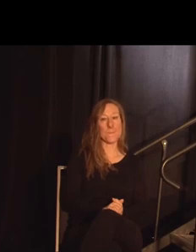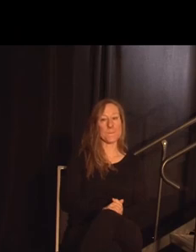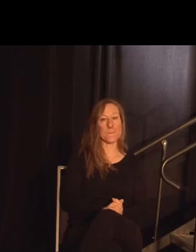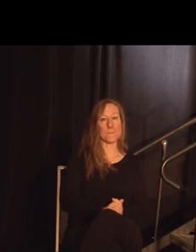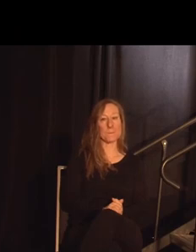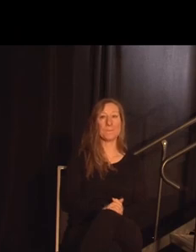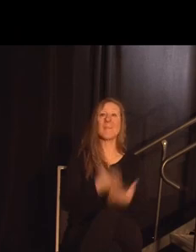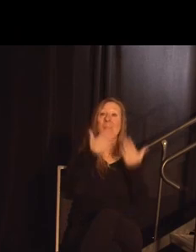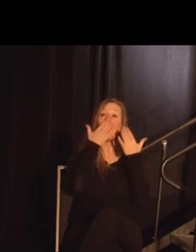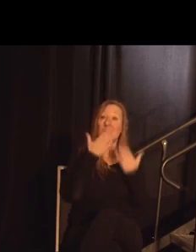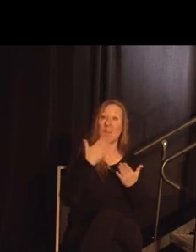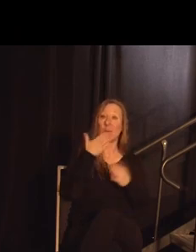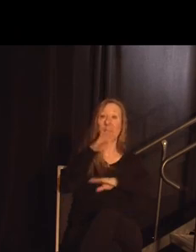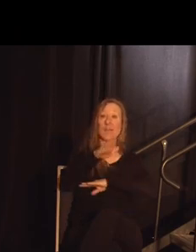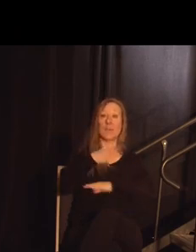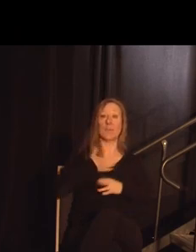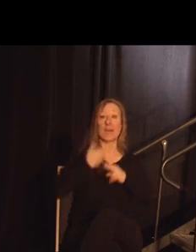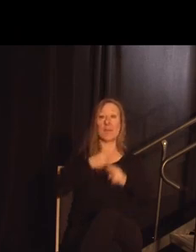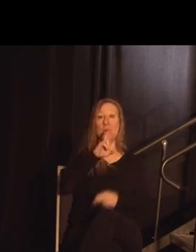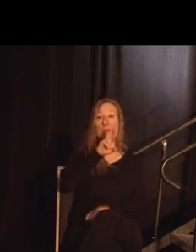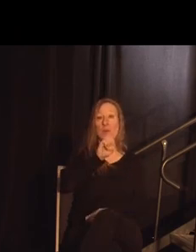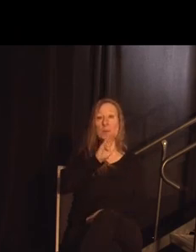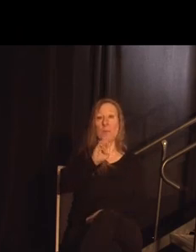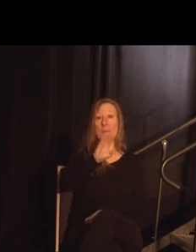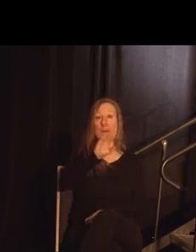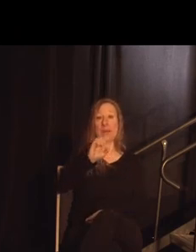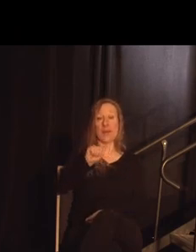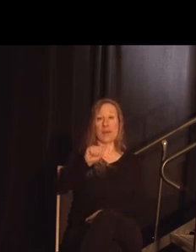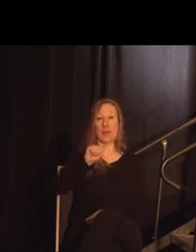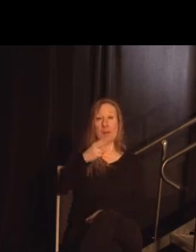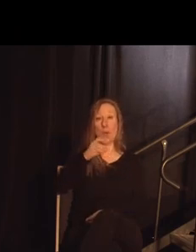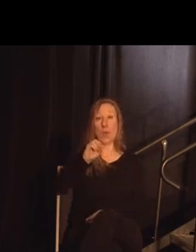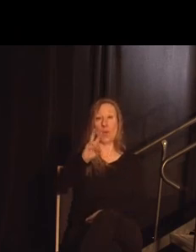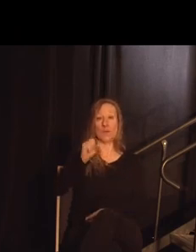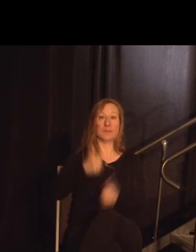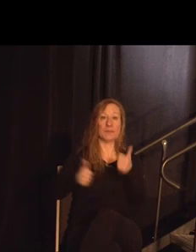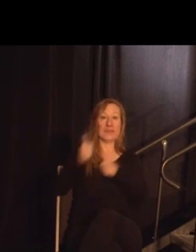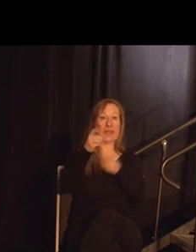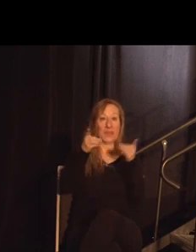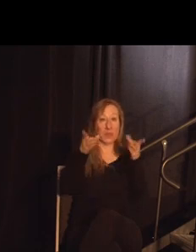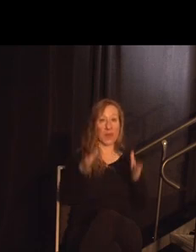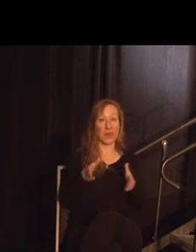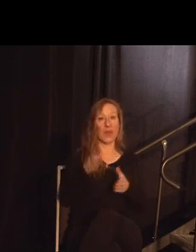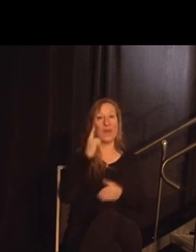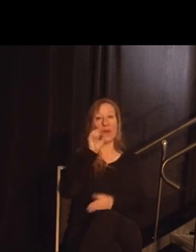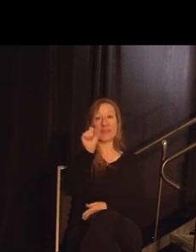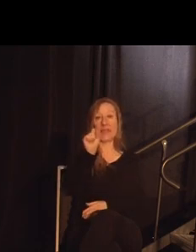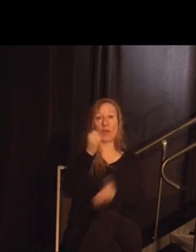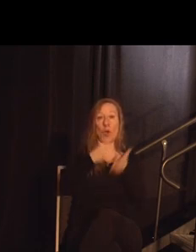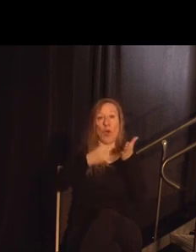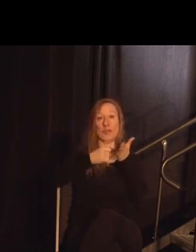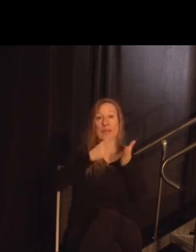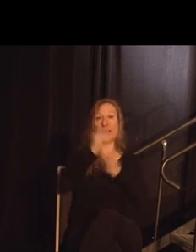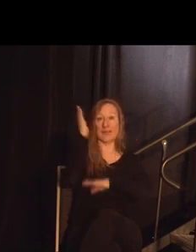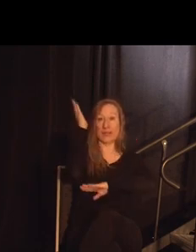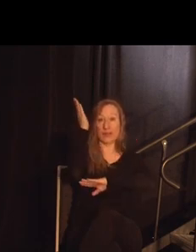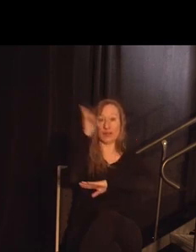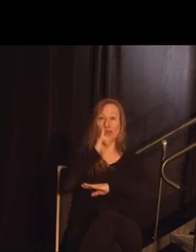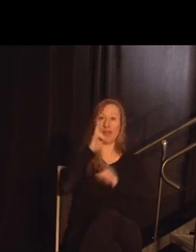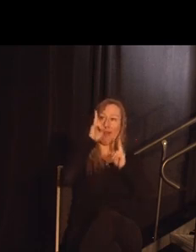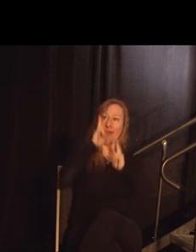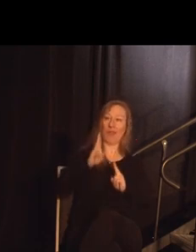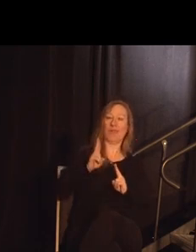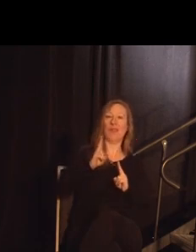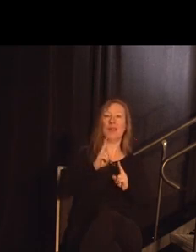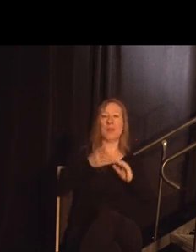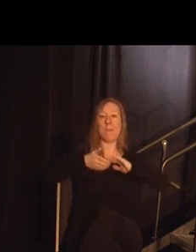Thank you, and good afternoon. I'm Rebecca Hoogs, and I have the great pleasure of serving as the Executive Director of Seattle Arts and Lectures. It is an honor to be a